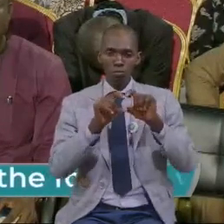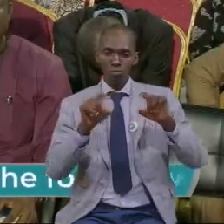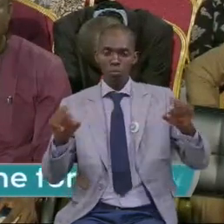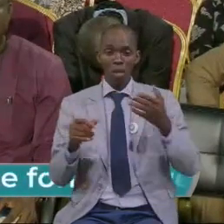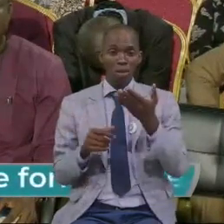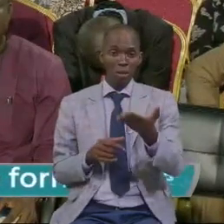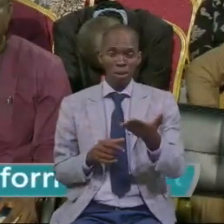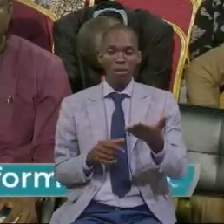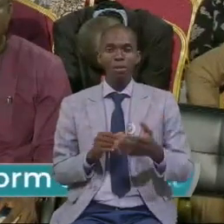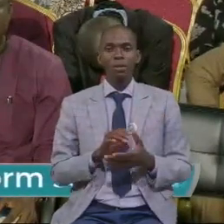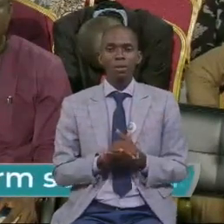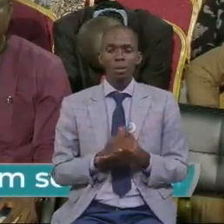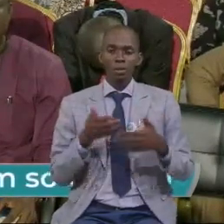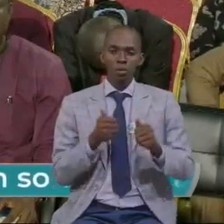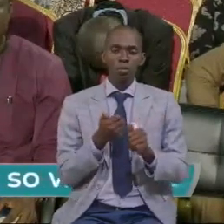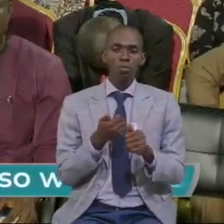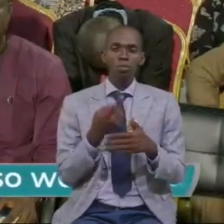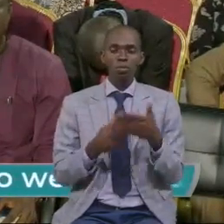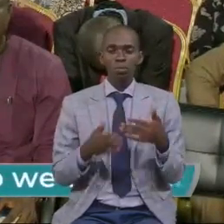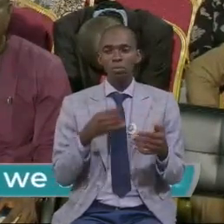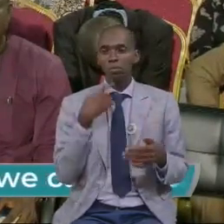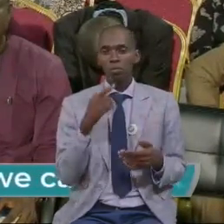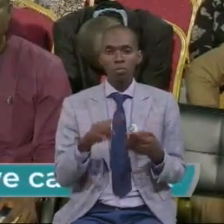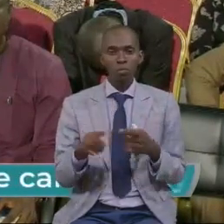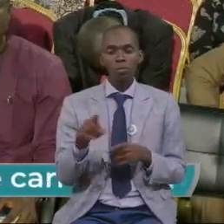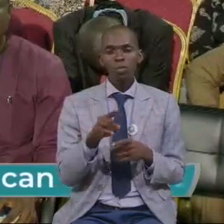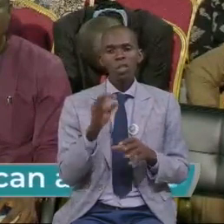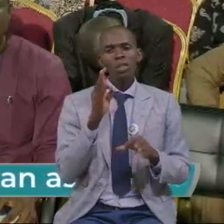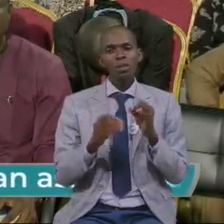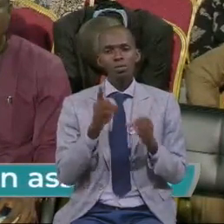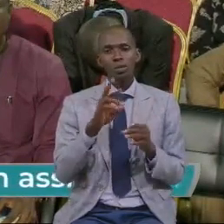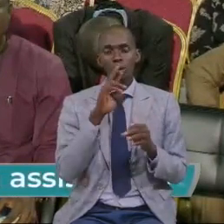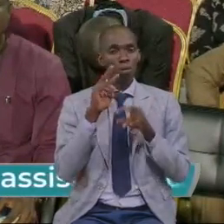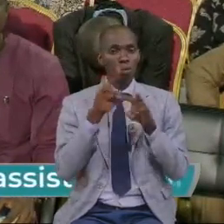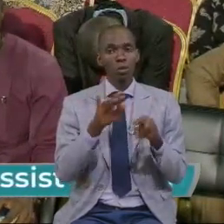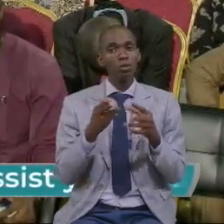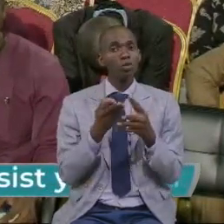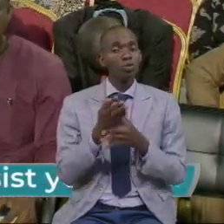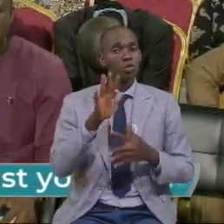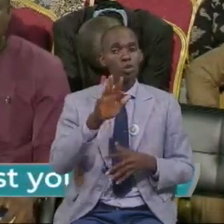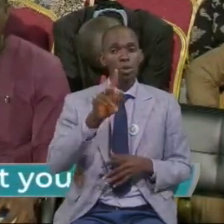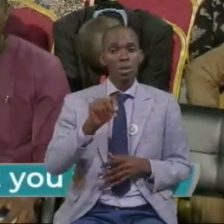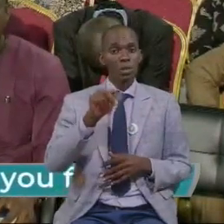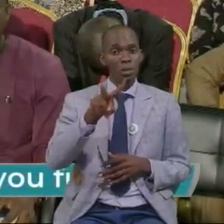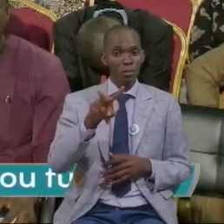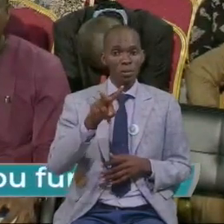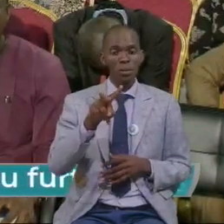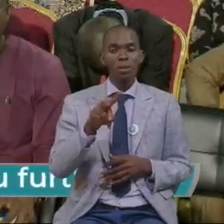of us watching on television, the same link is there as